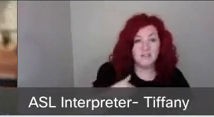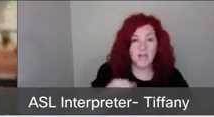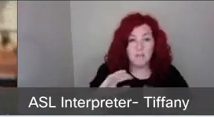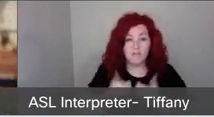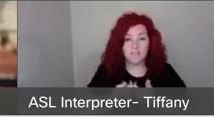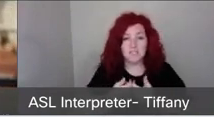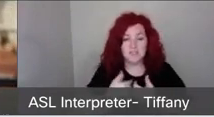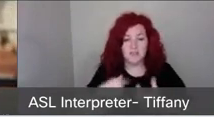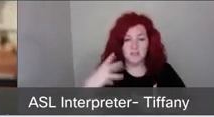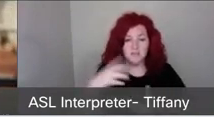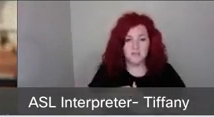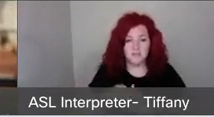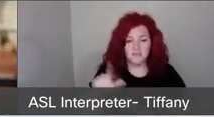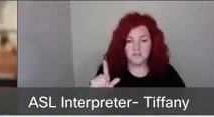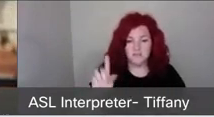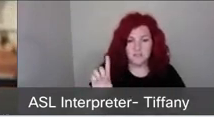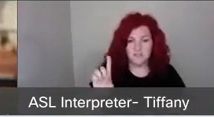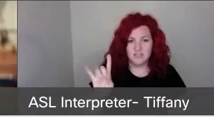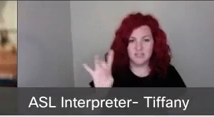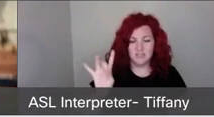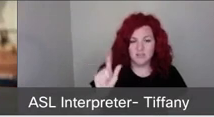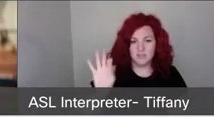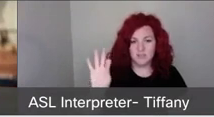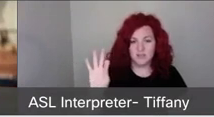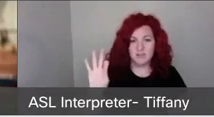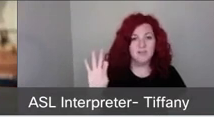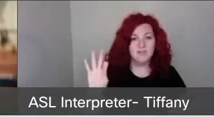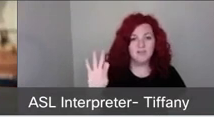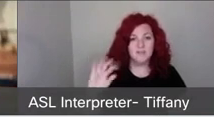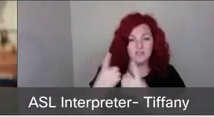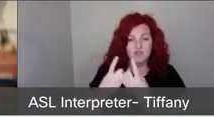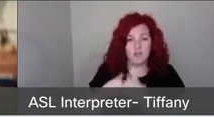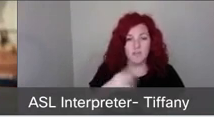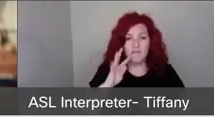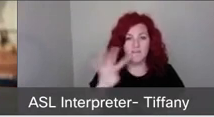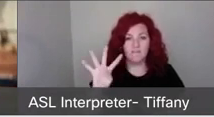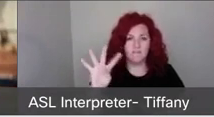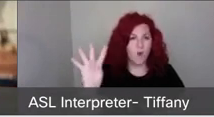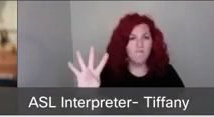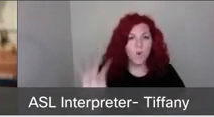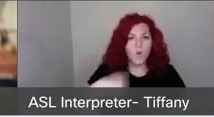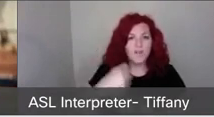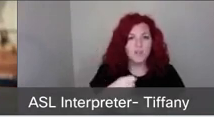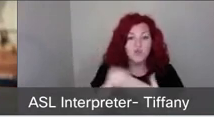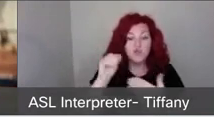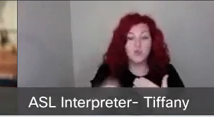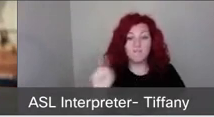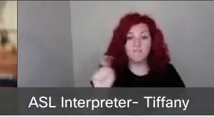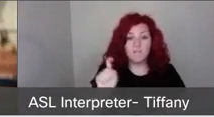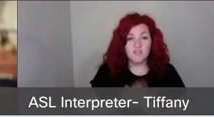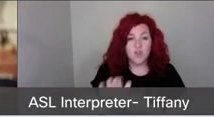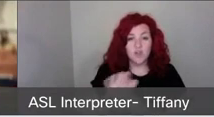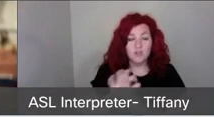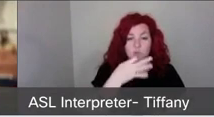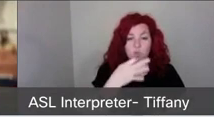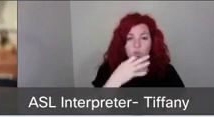and I'm part of the LD829 district, and I'm a four-year student that goes to Phoenix College. I'm actually about to get my